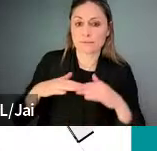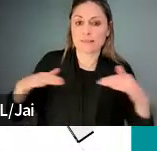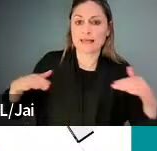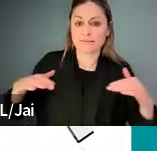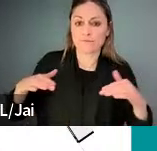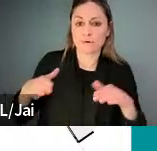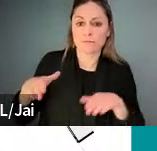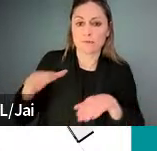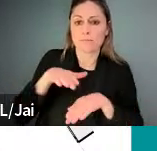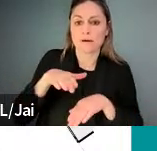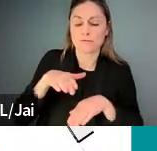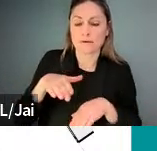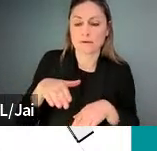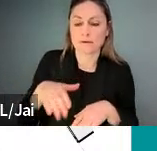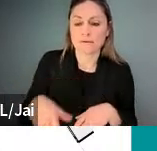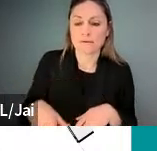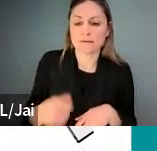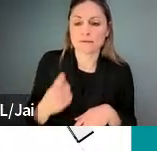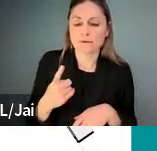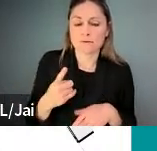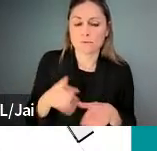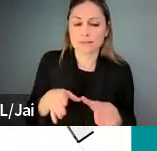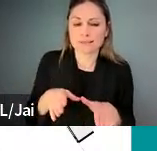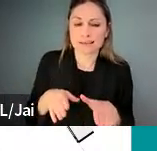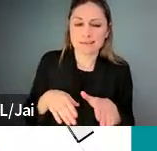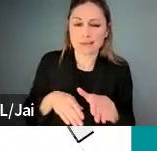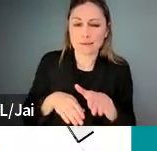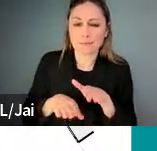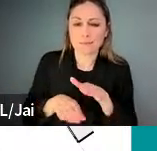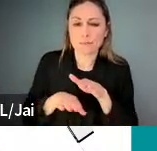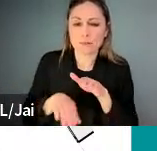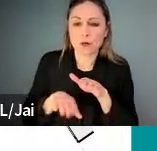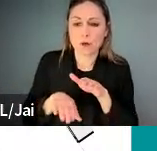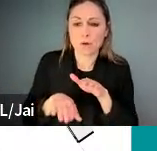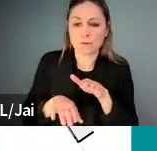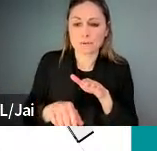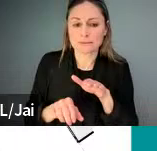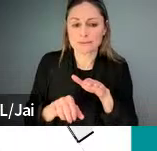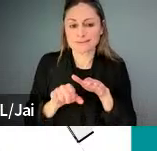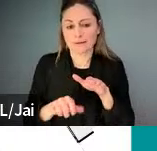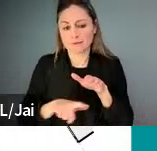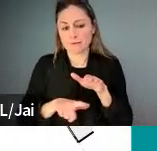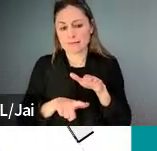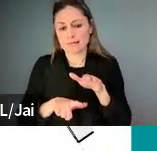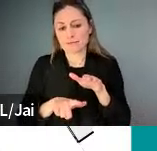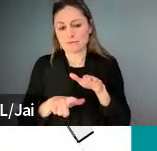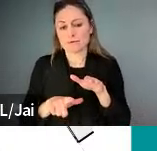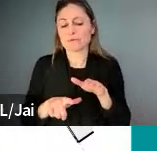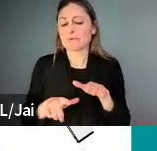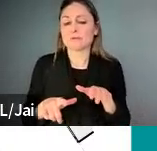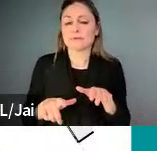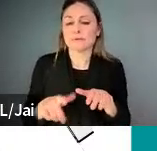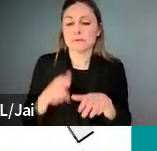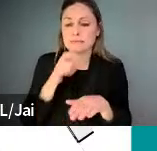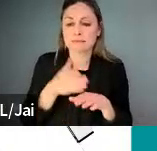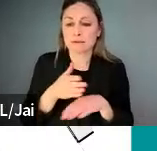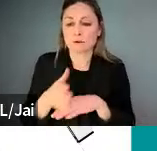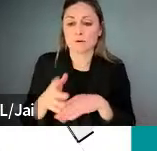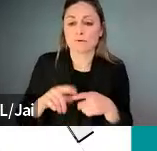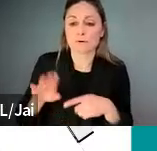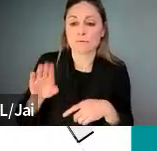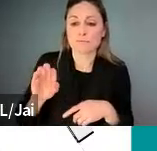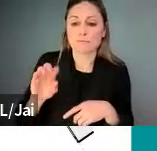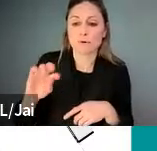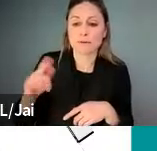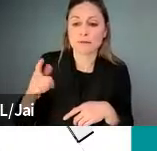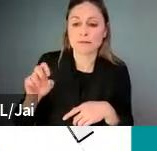then one that slips below, south of it to the left on this screen, and avoids being over Burlington Northern. So when I